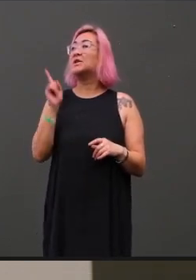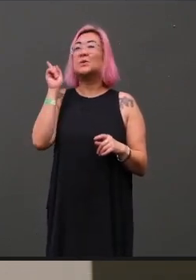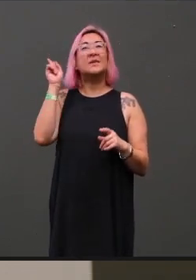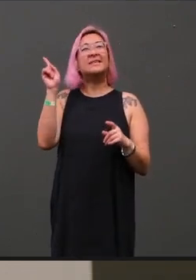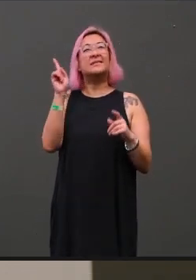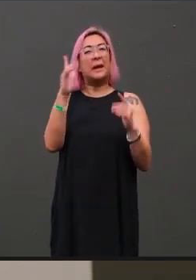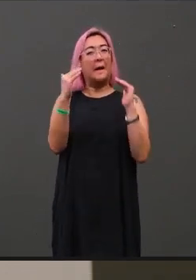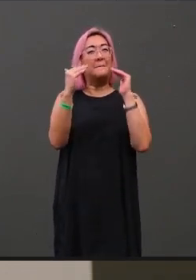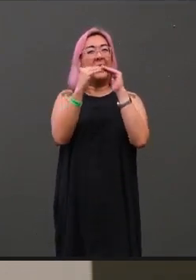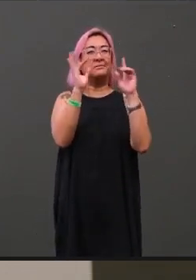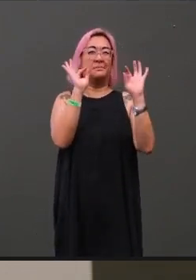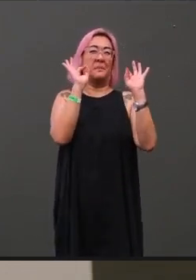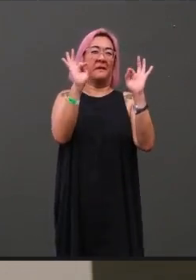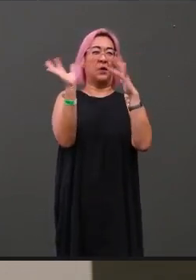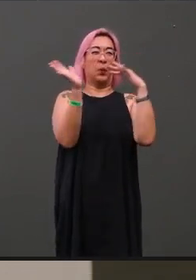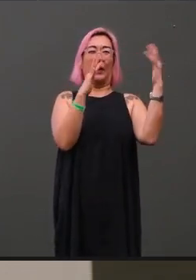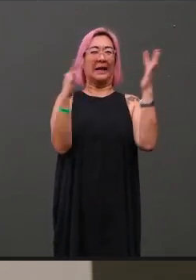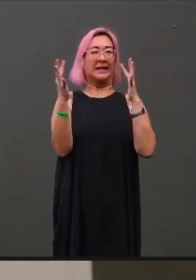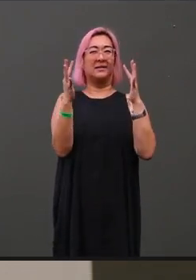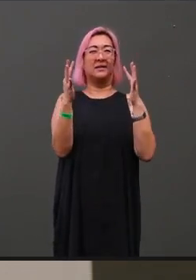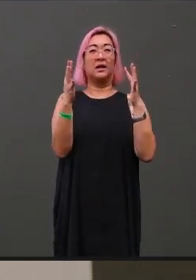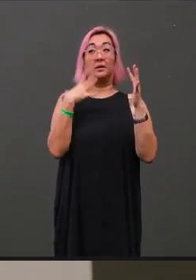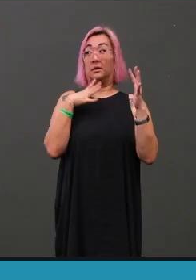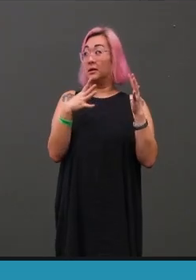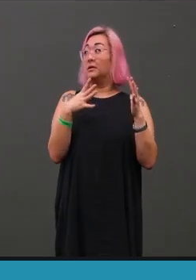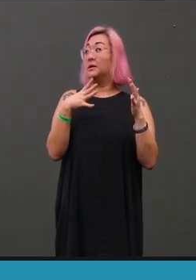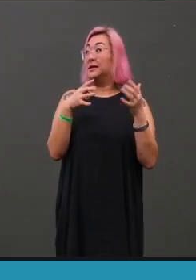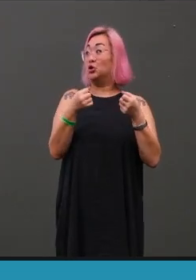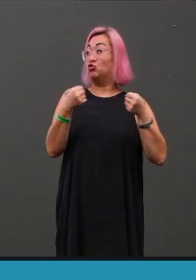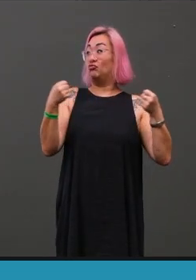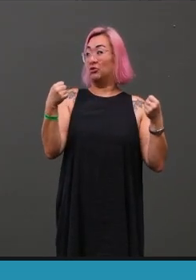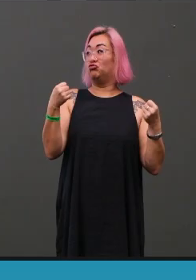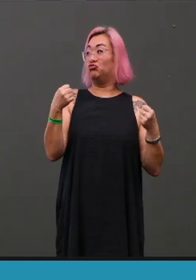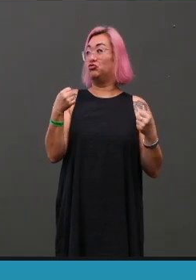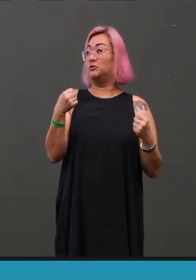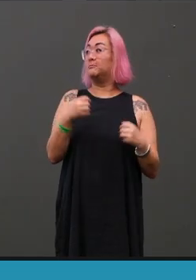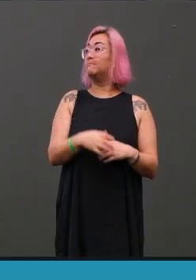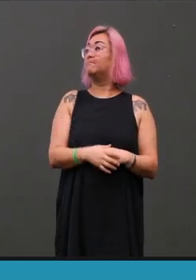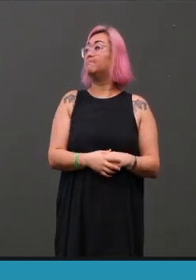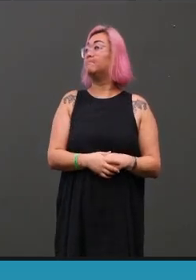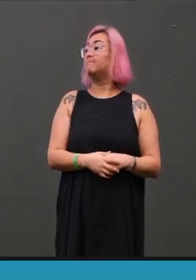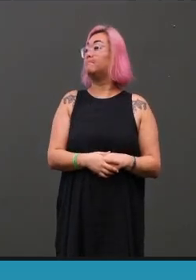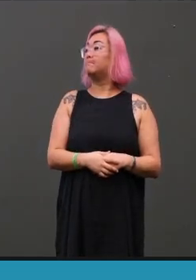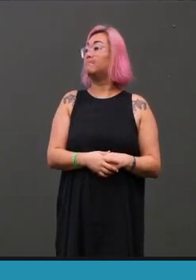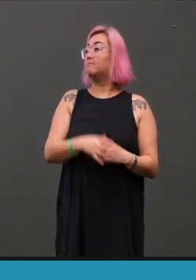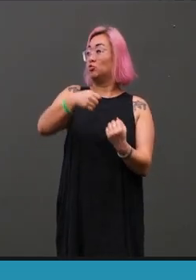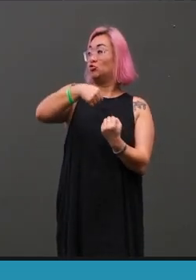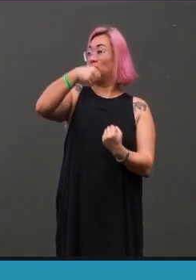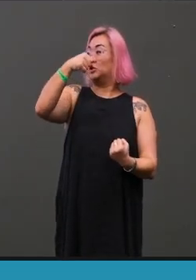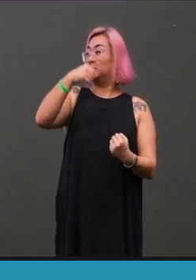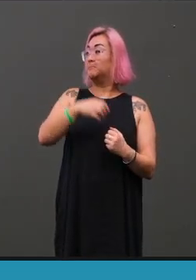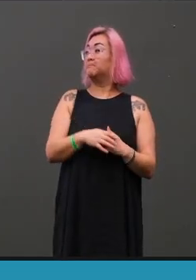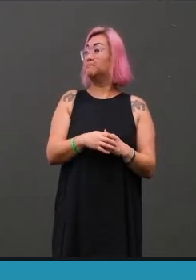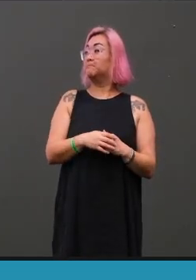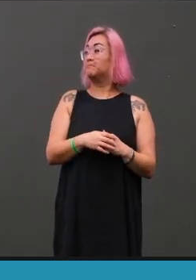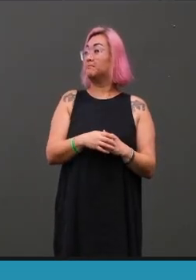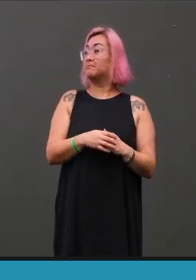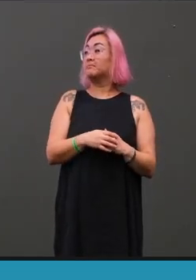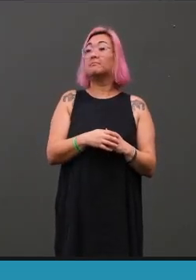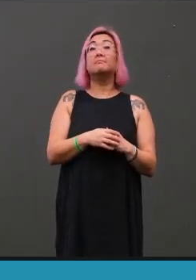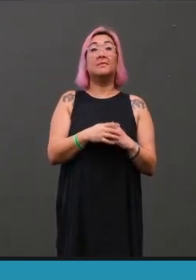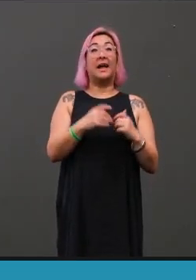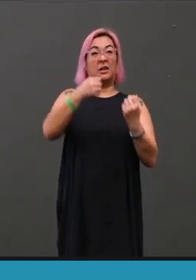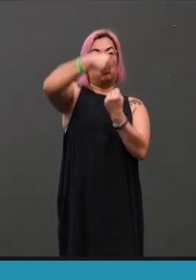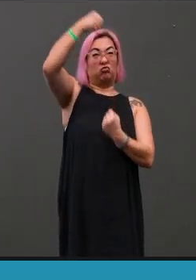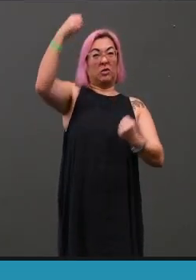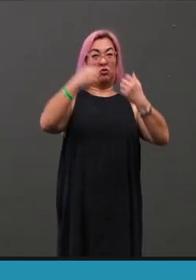too concentrated. So again, let's just stretch it, and then we start animate scrolling from right to left.